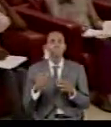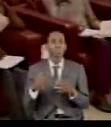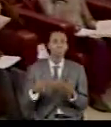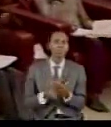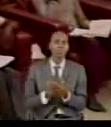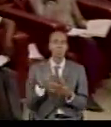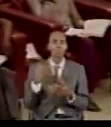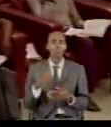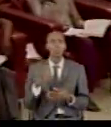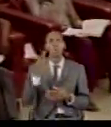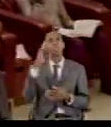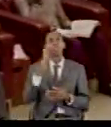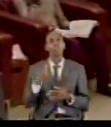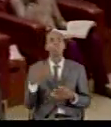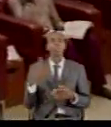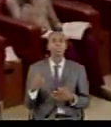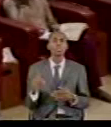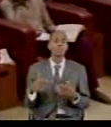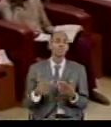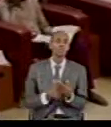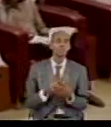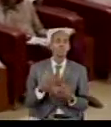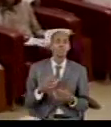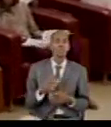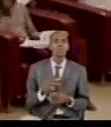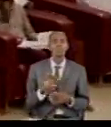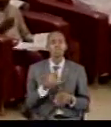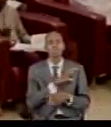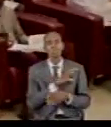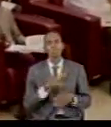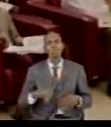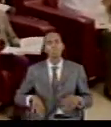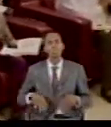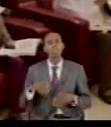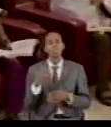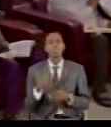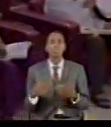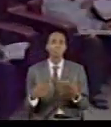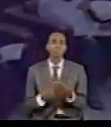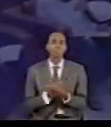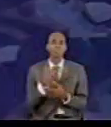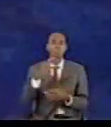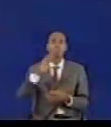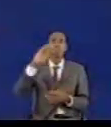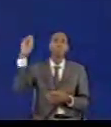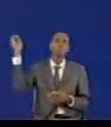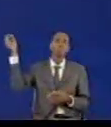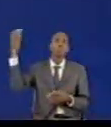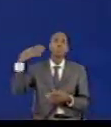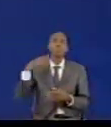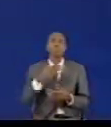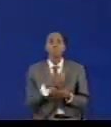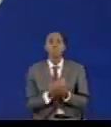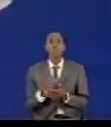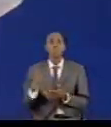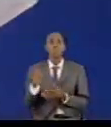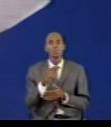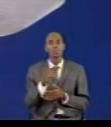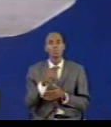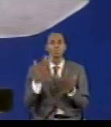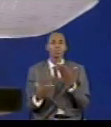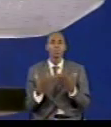God, the gospel of Christ, the gospel of grace, that ye may keep your